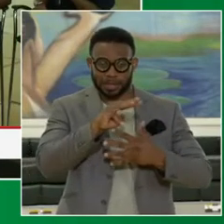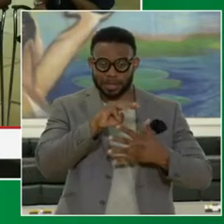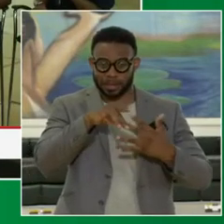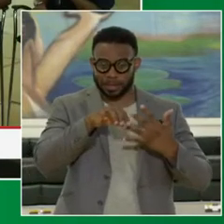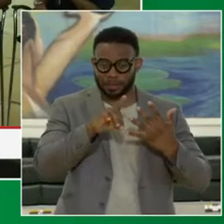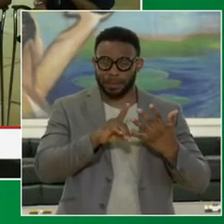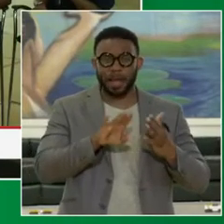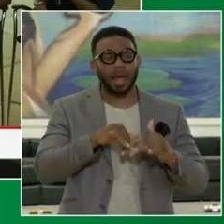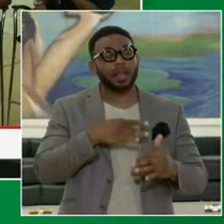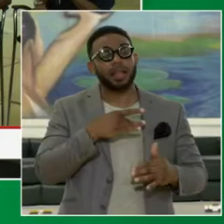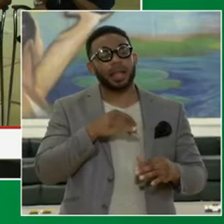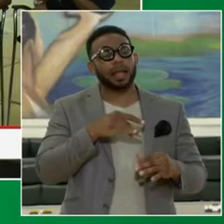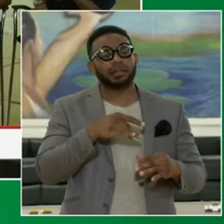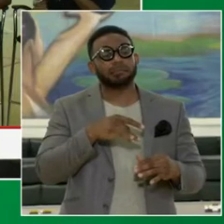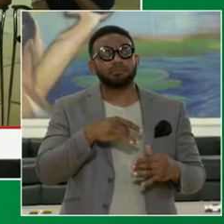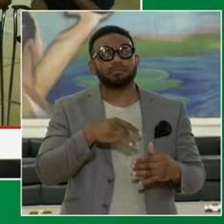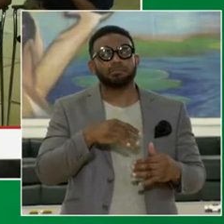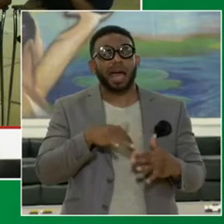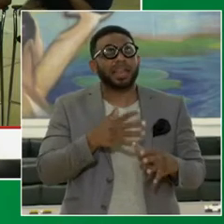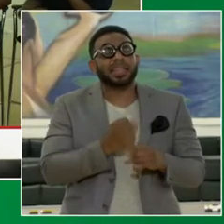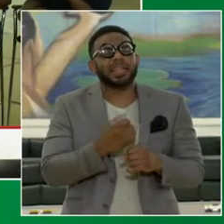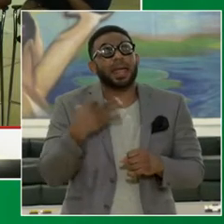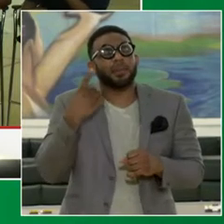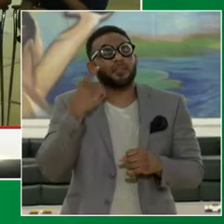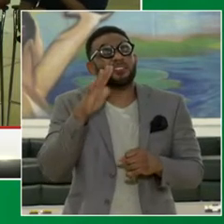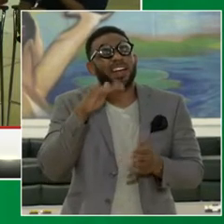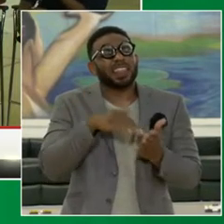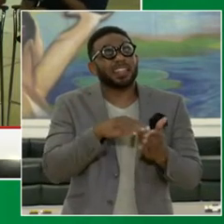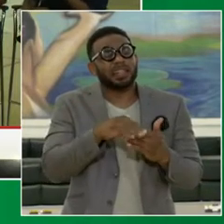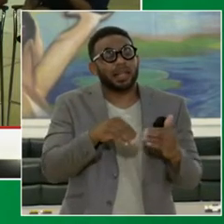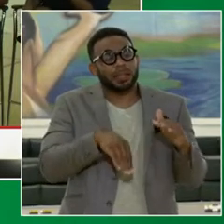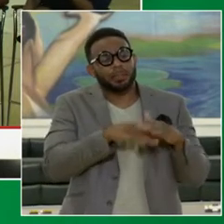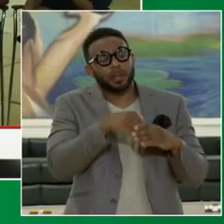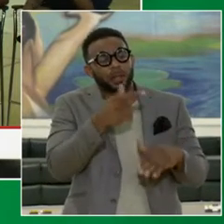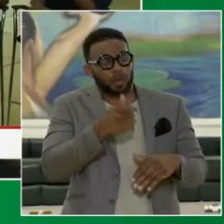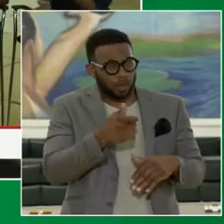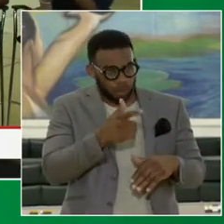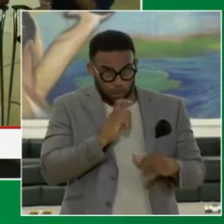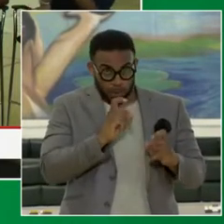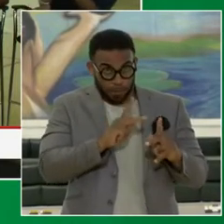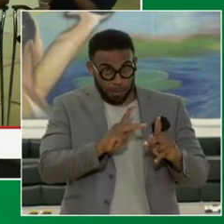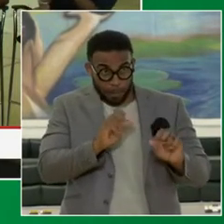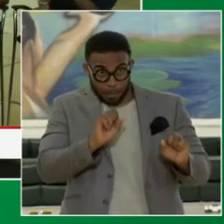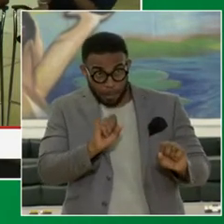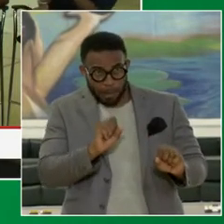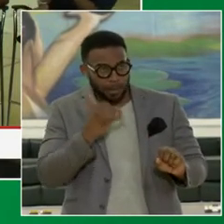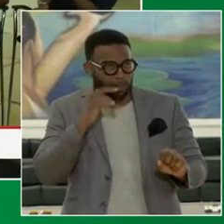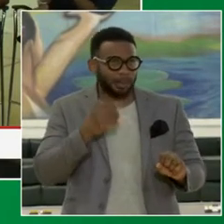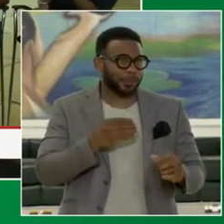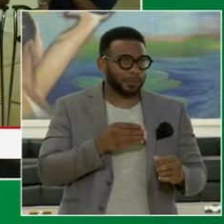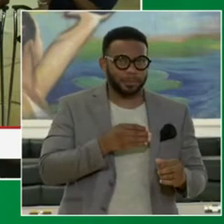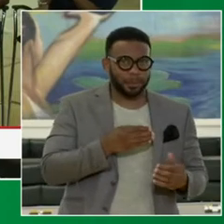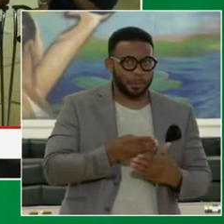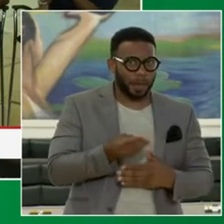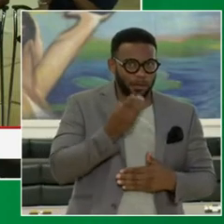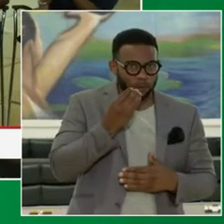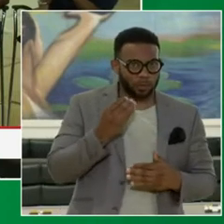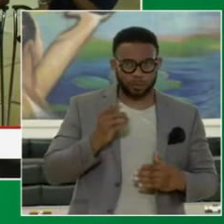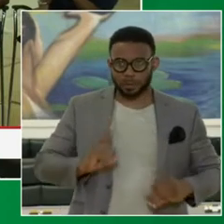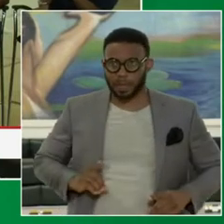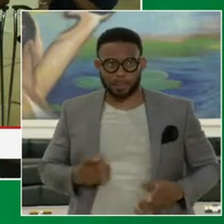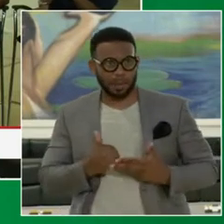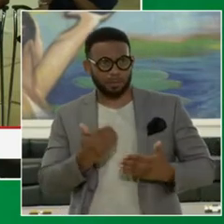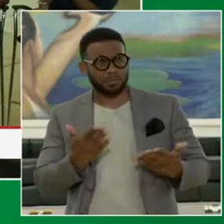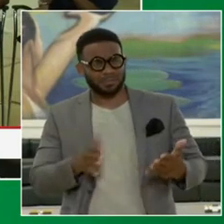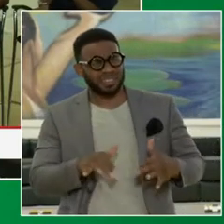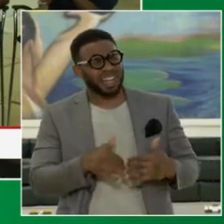do you like get an application for the $5,000 mini grant? Like, but you want to give people the flexibility. So if they have to buy groceries or diapers and help somebody in